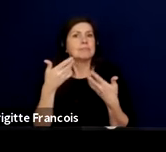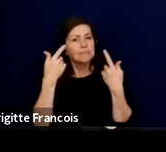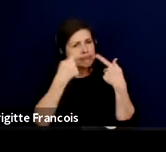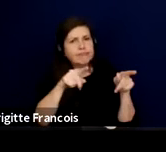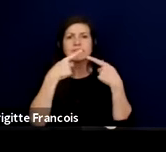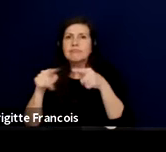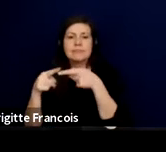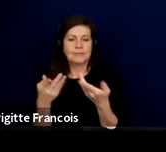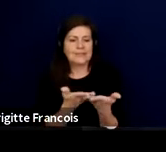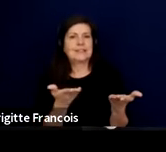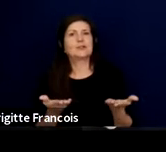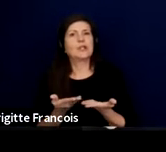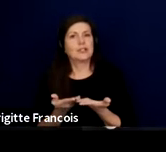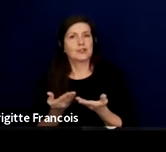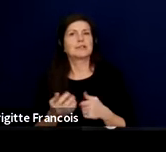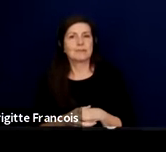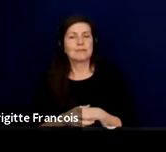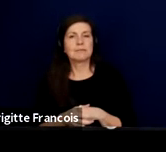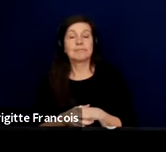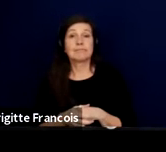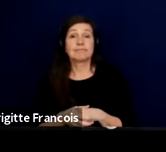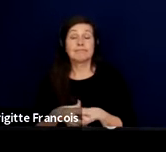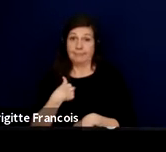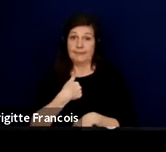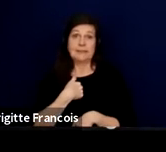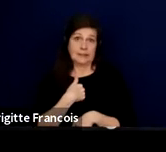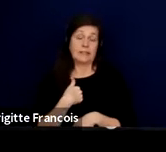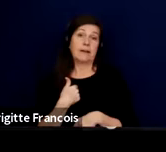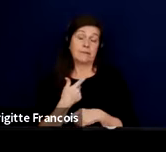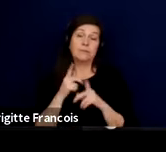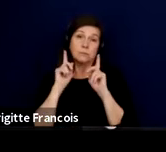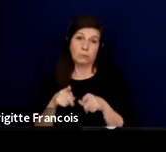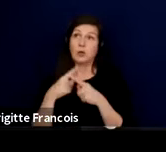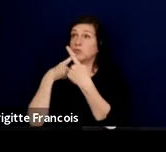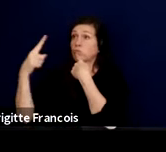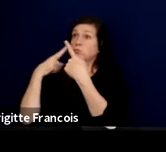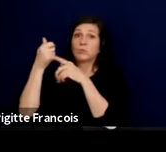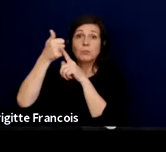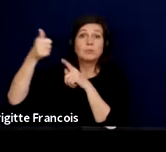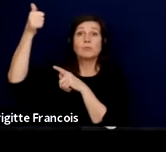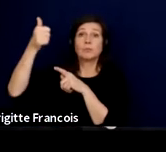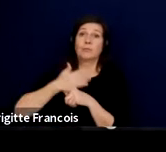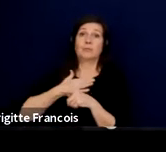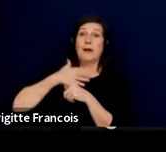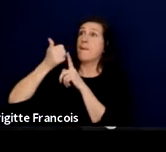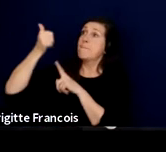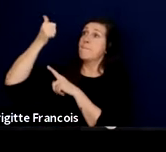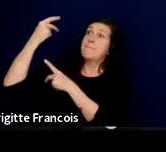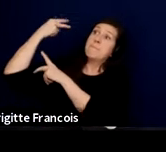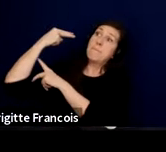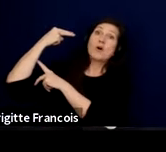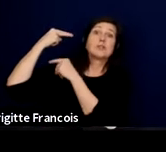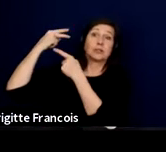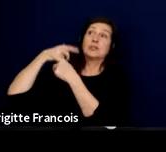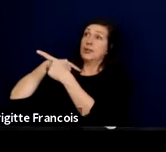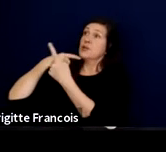And I have, of course, I have to talk to my boss as well, but there is a lot I can do myself. I